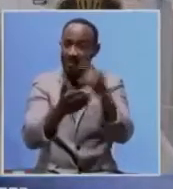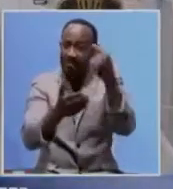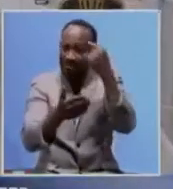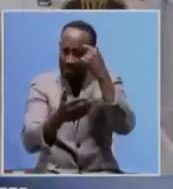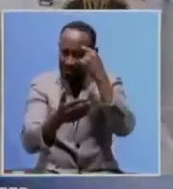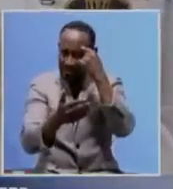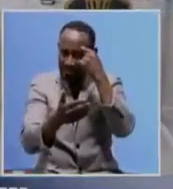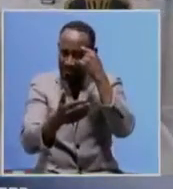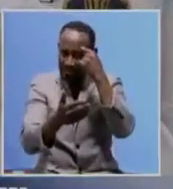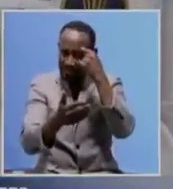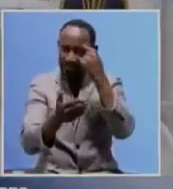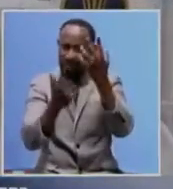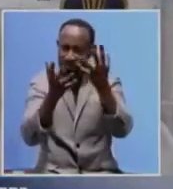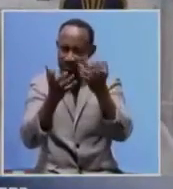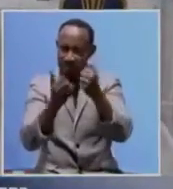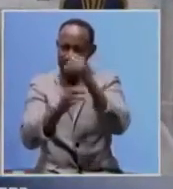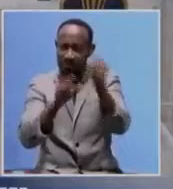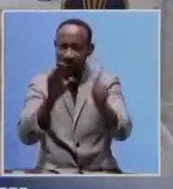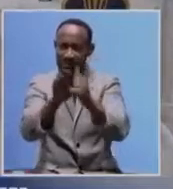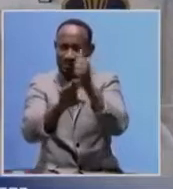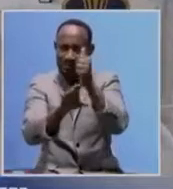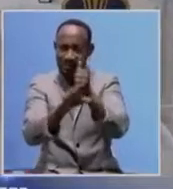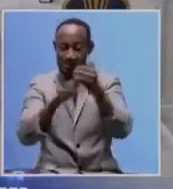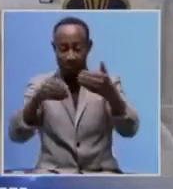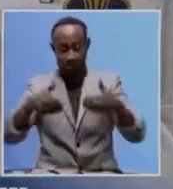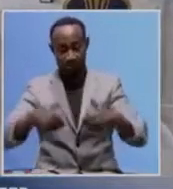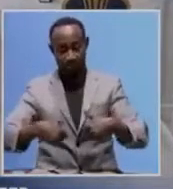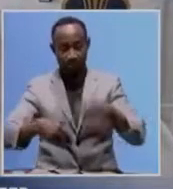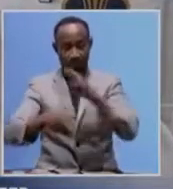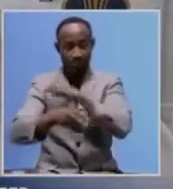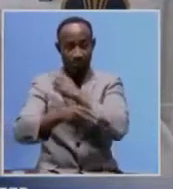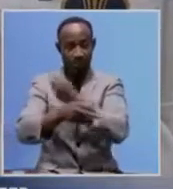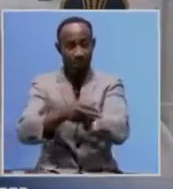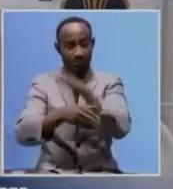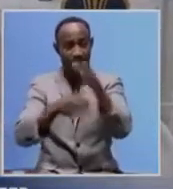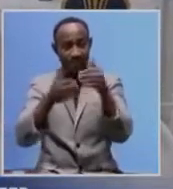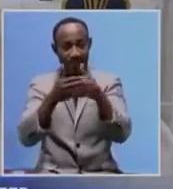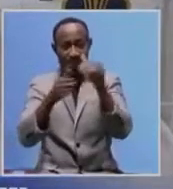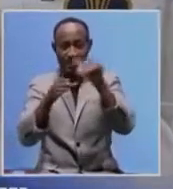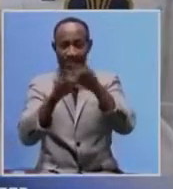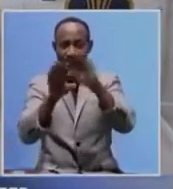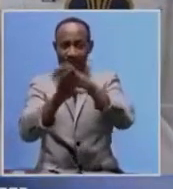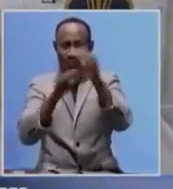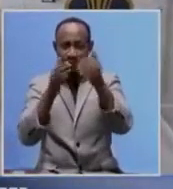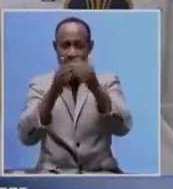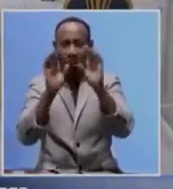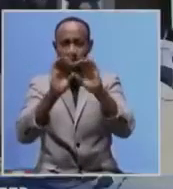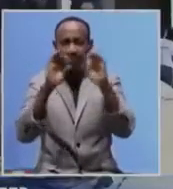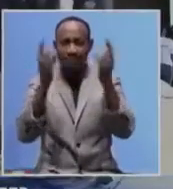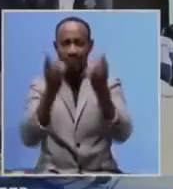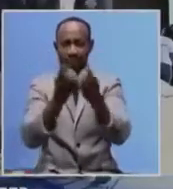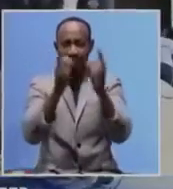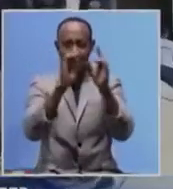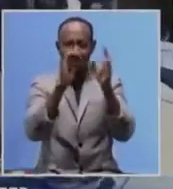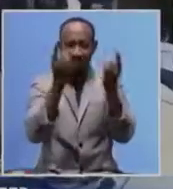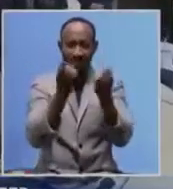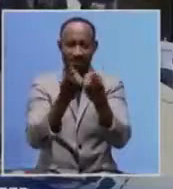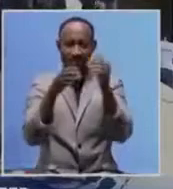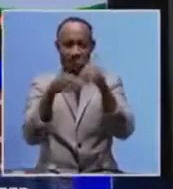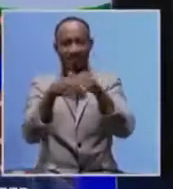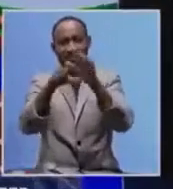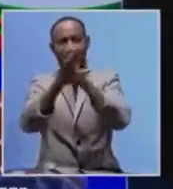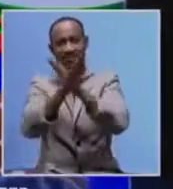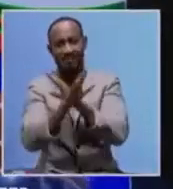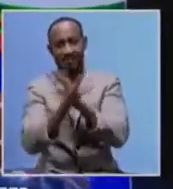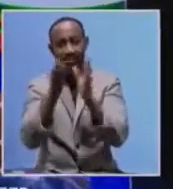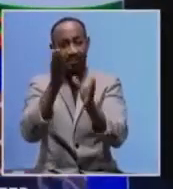is resolved to establishing youth resource centers in all districts of the country. The Vice President was speaking